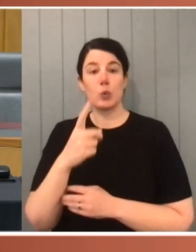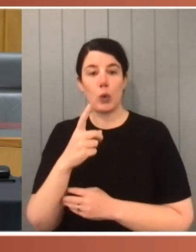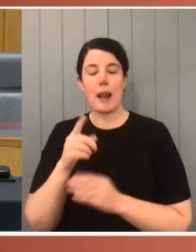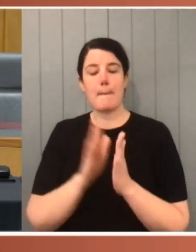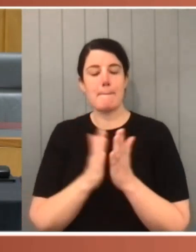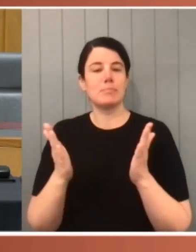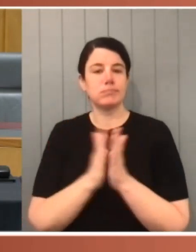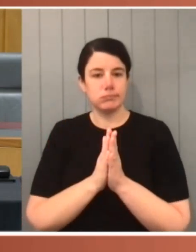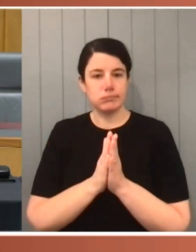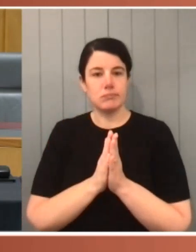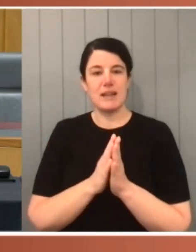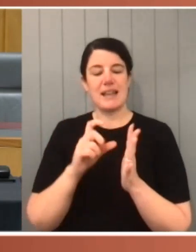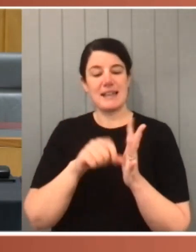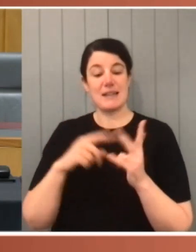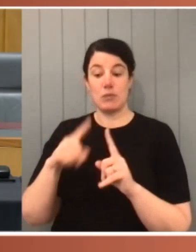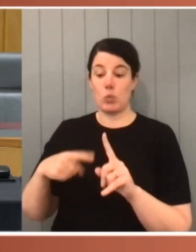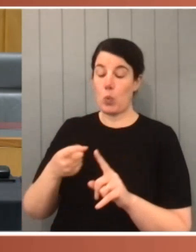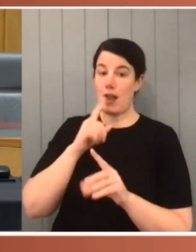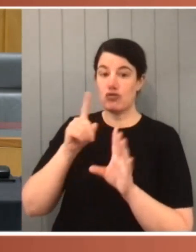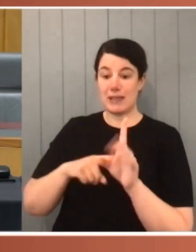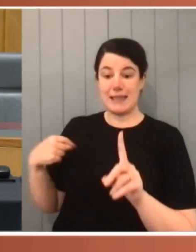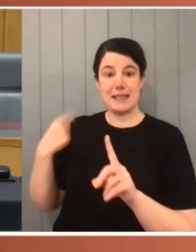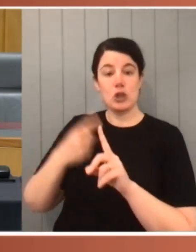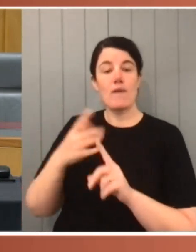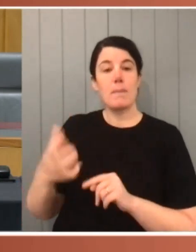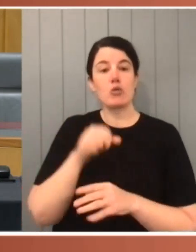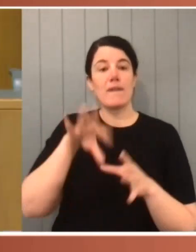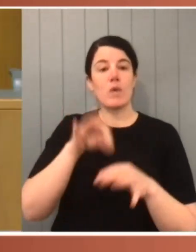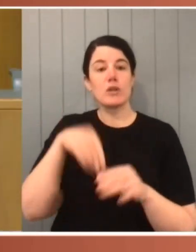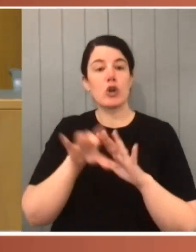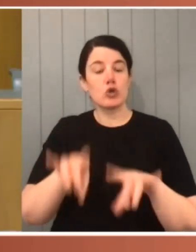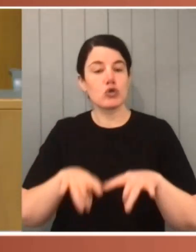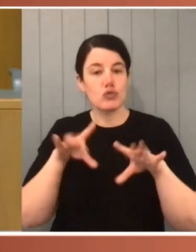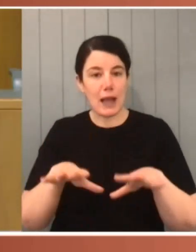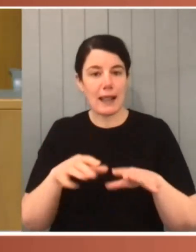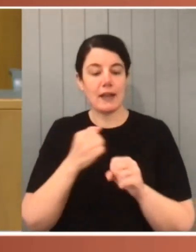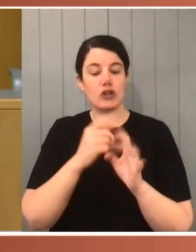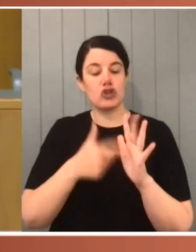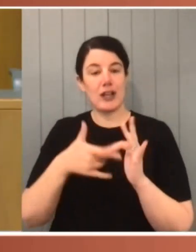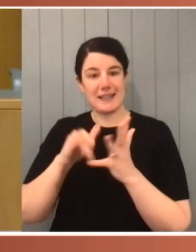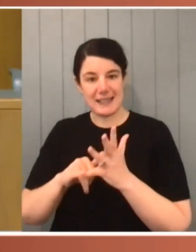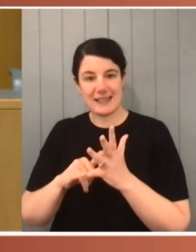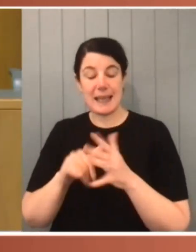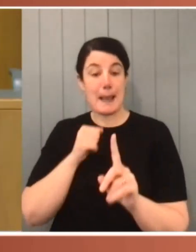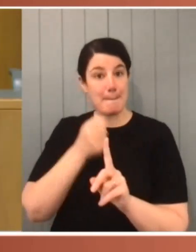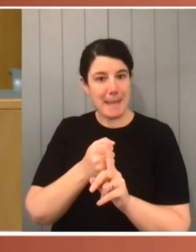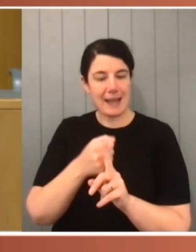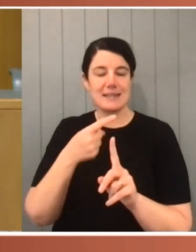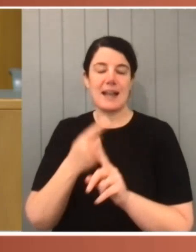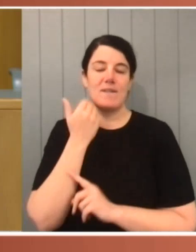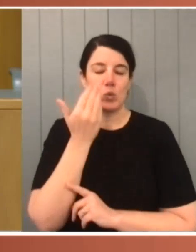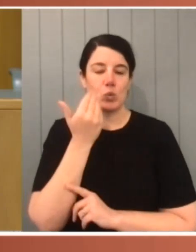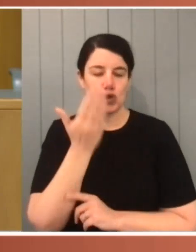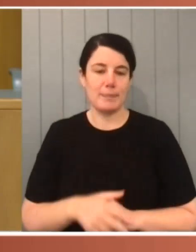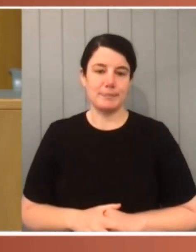collection, A Century of Compulsory Voting in Australia, Genesis, Impact and Future. Professor Strangio will